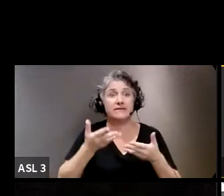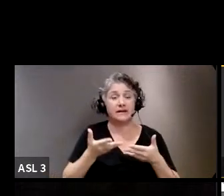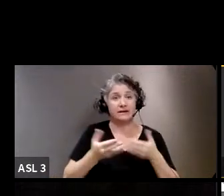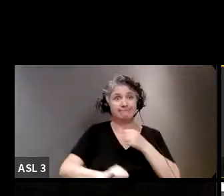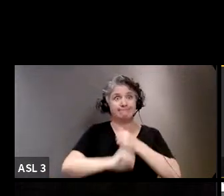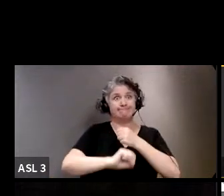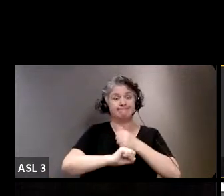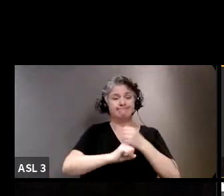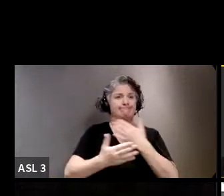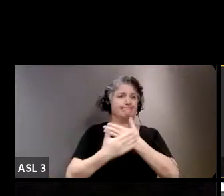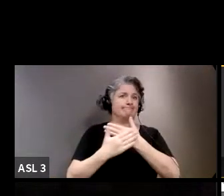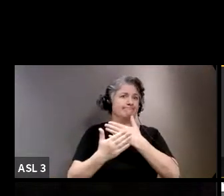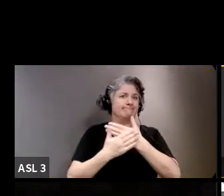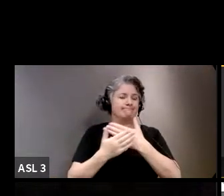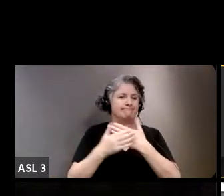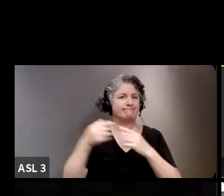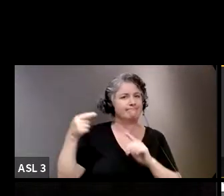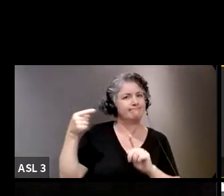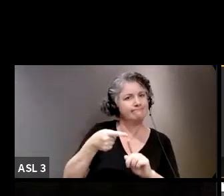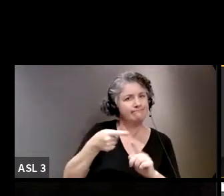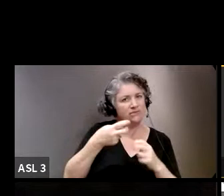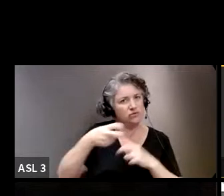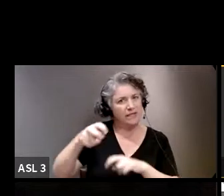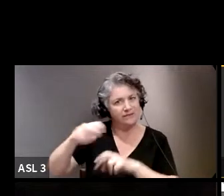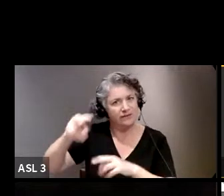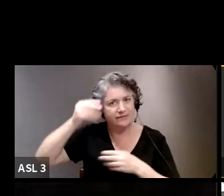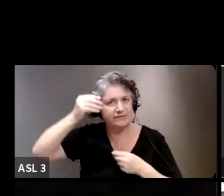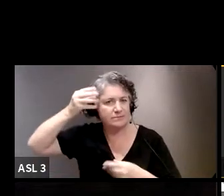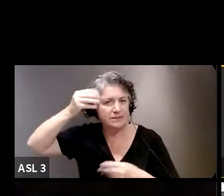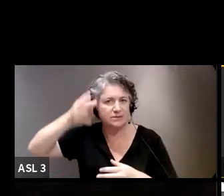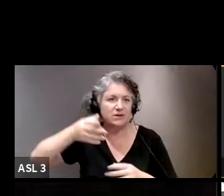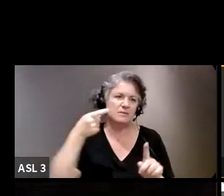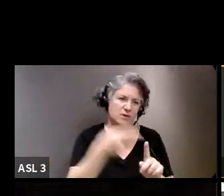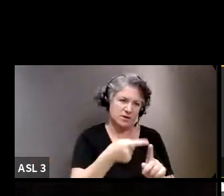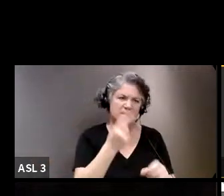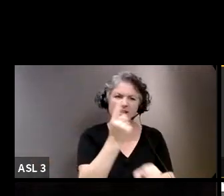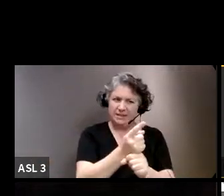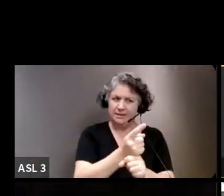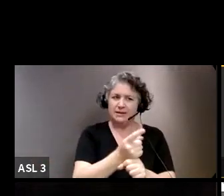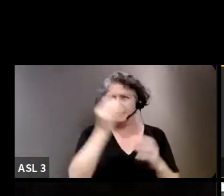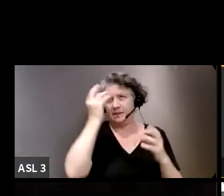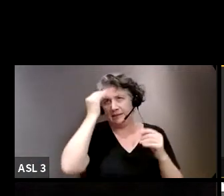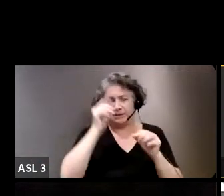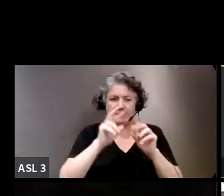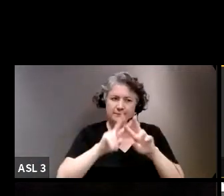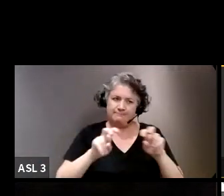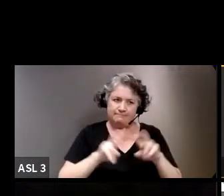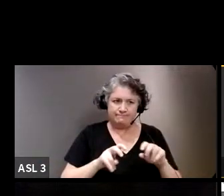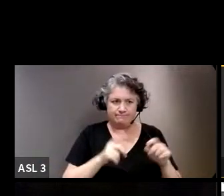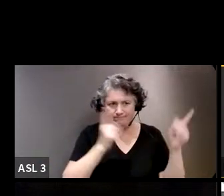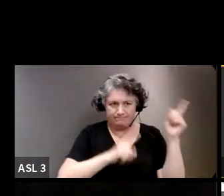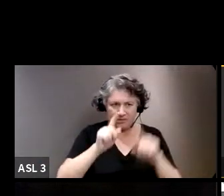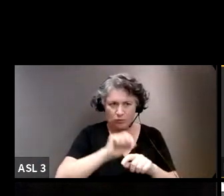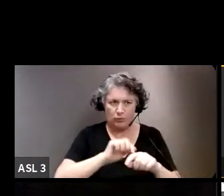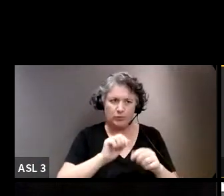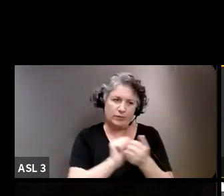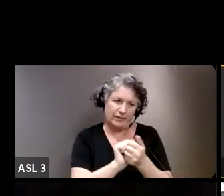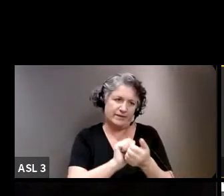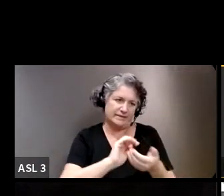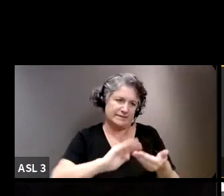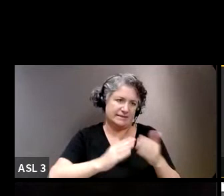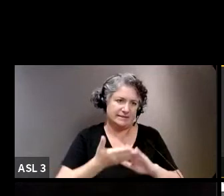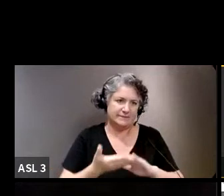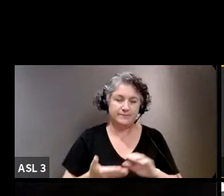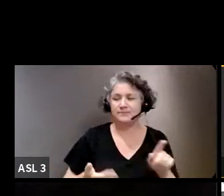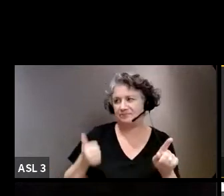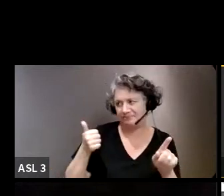expertise around this specific area so it's a point well taken it is something we will continue to work with the city on okay thank